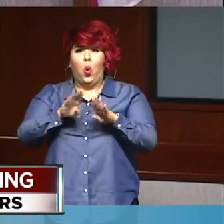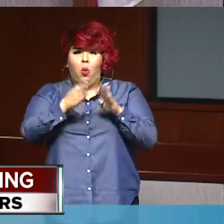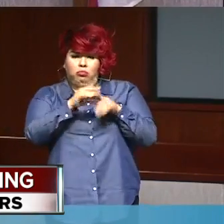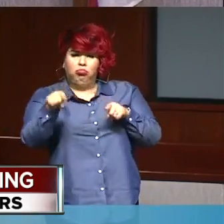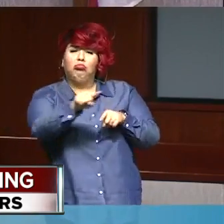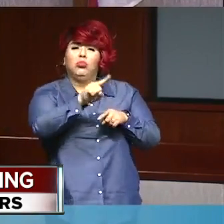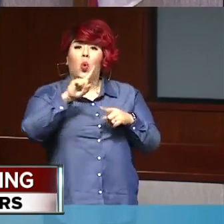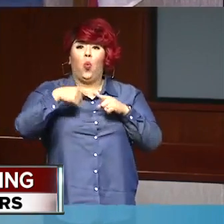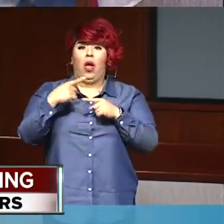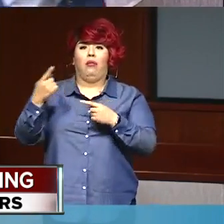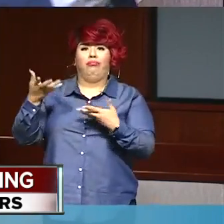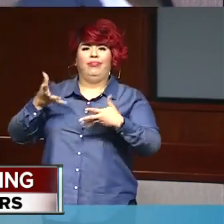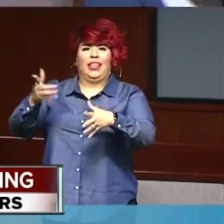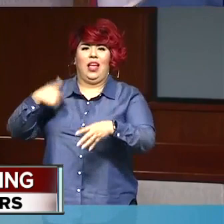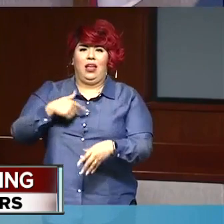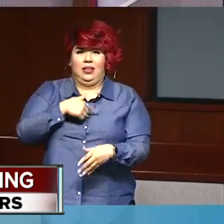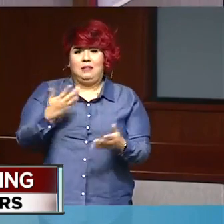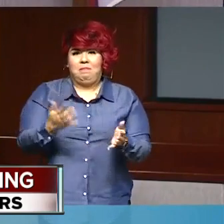that guidance.